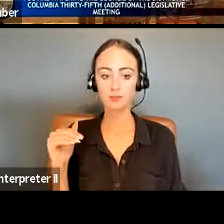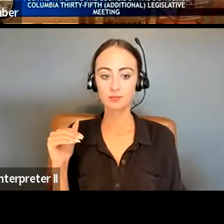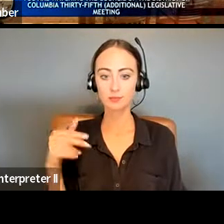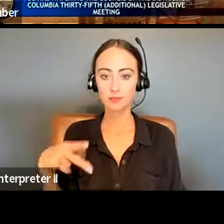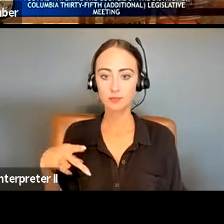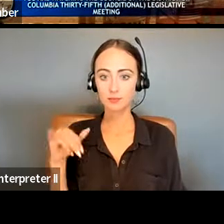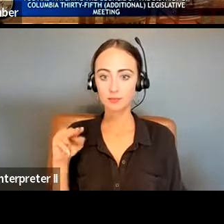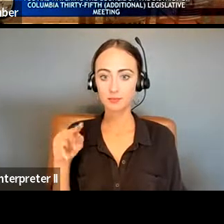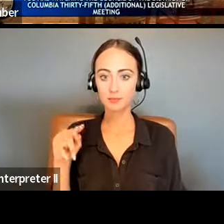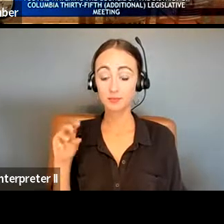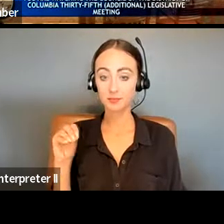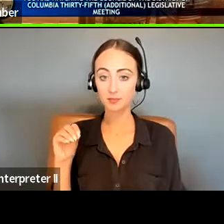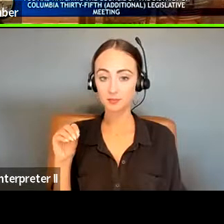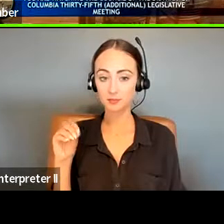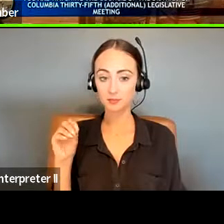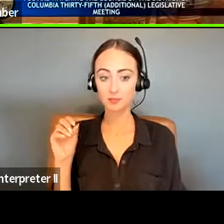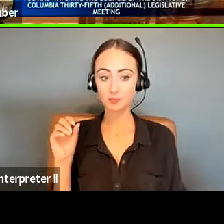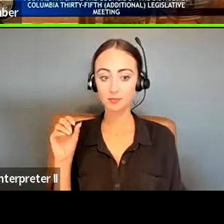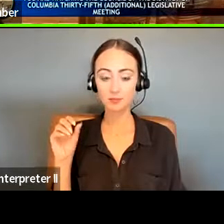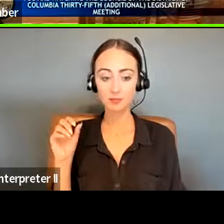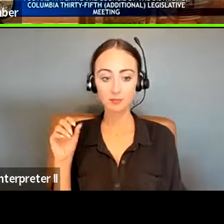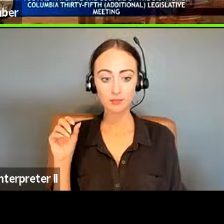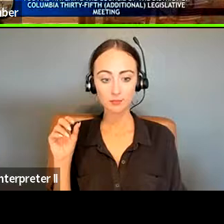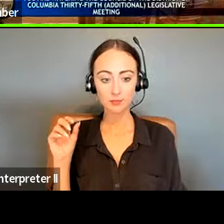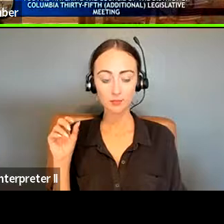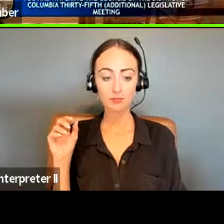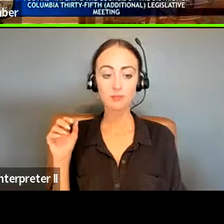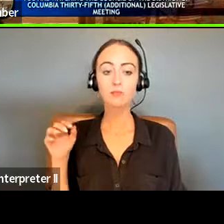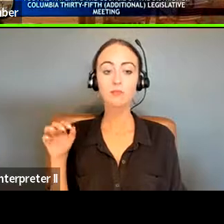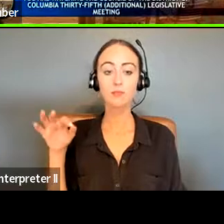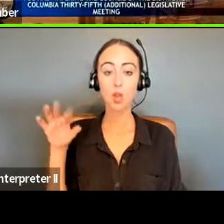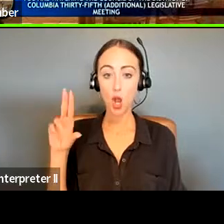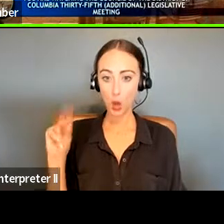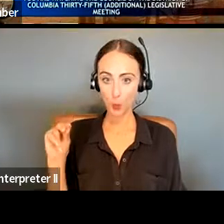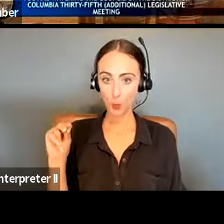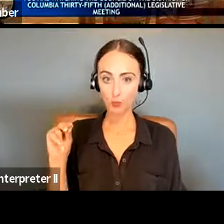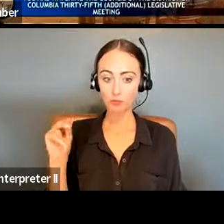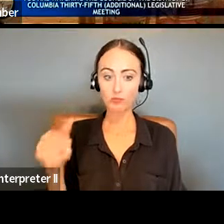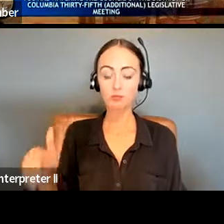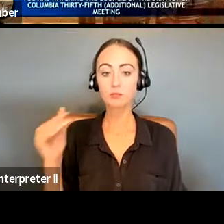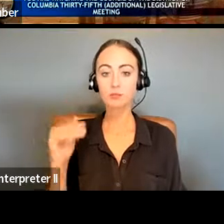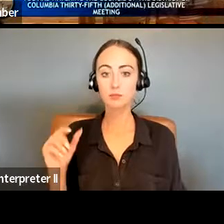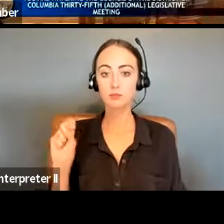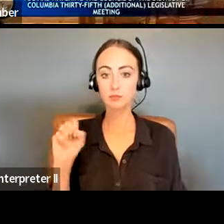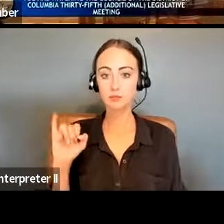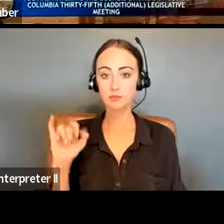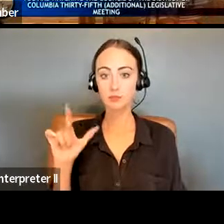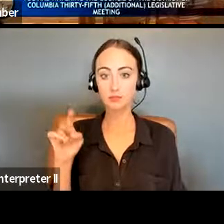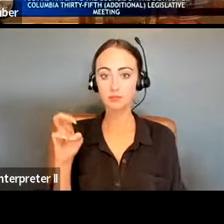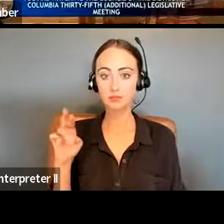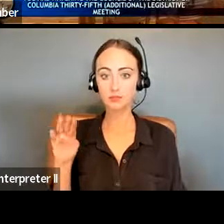Councilmember Pinto. No. Councilmember Pinto votes no. Councilmember Silverman.